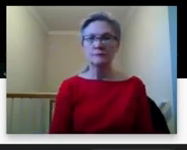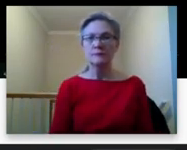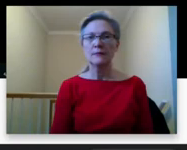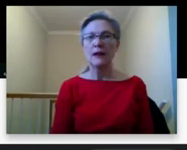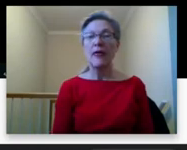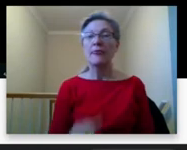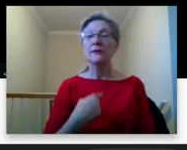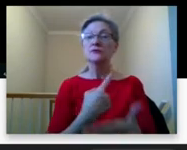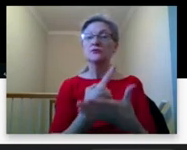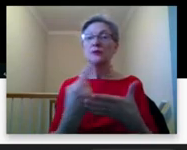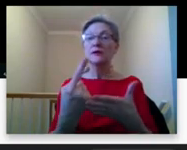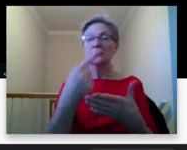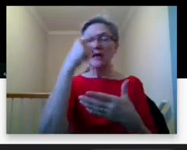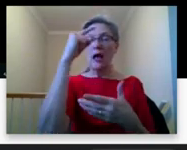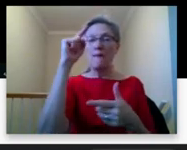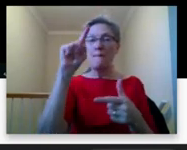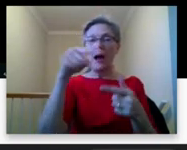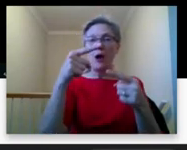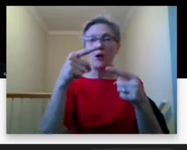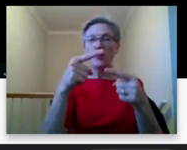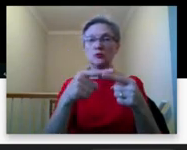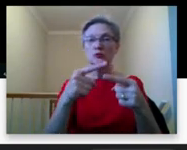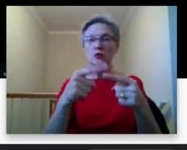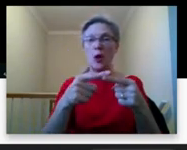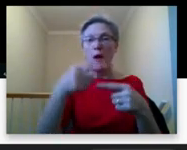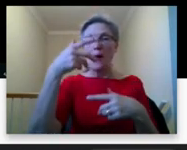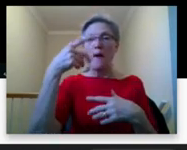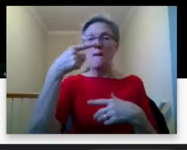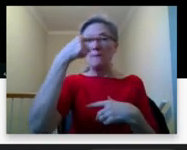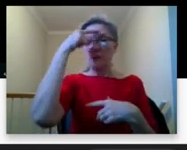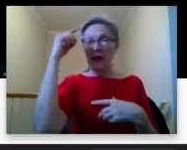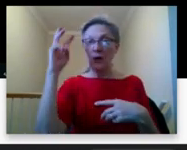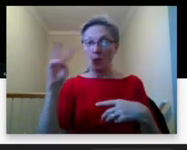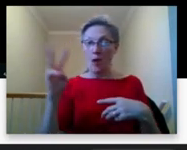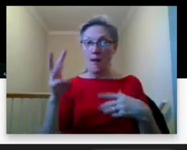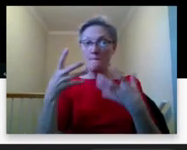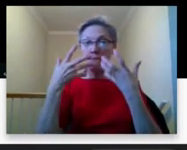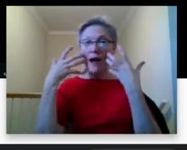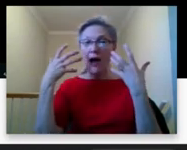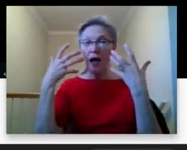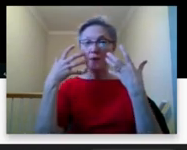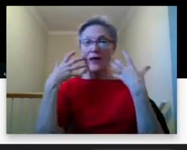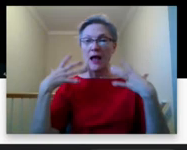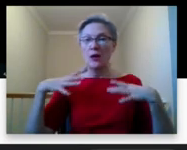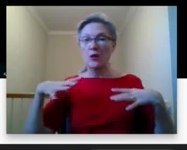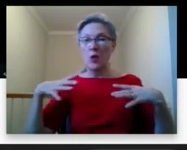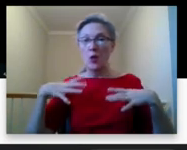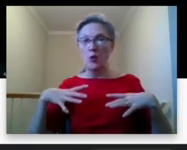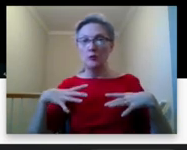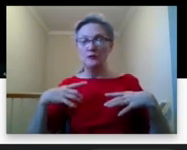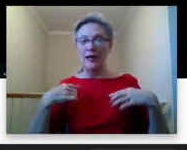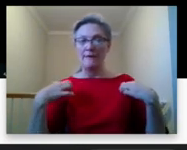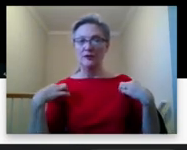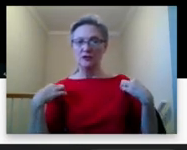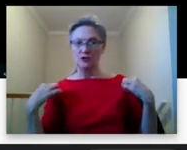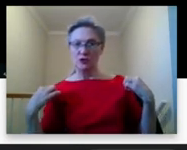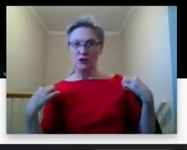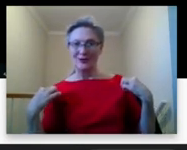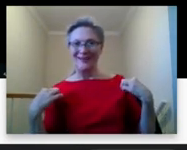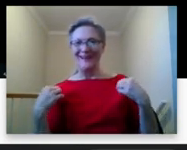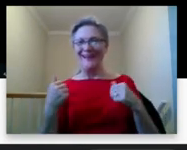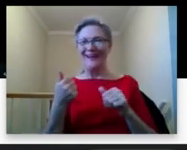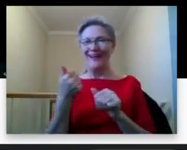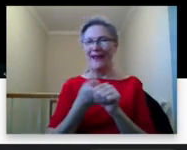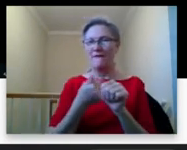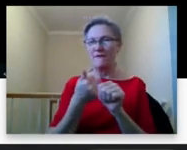This week is all about Blackwell gear. So I've got on my Blackwell Bobcat shirt today, and I'll have a different piece of spirit wear